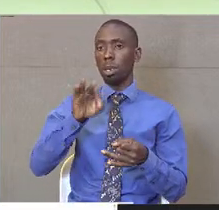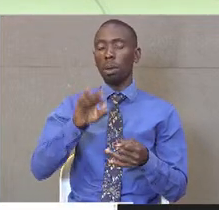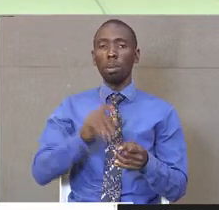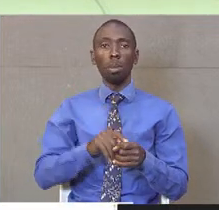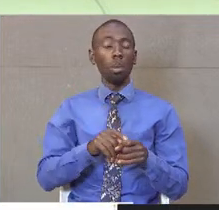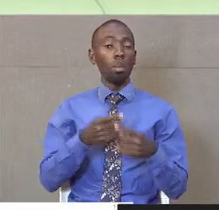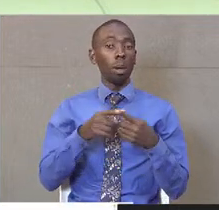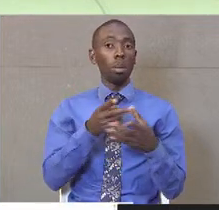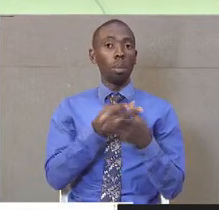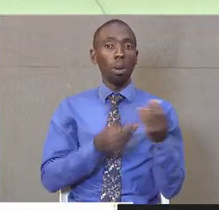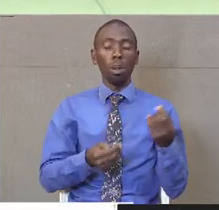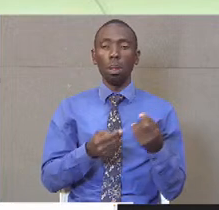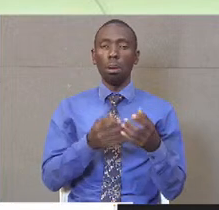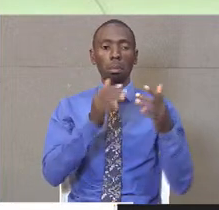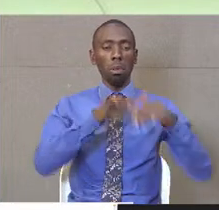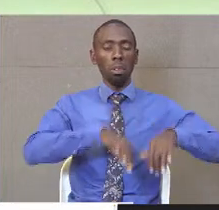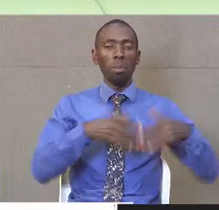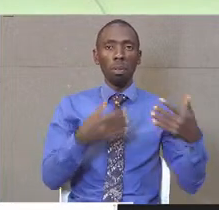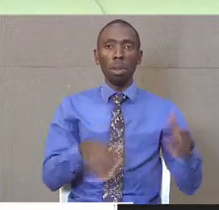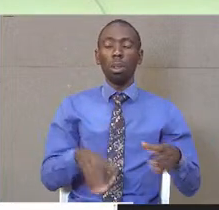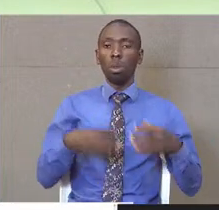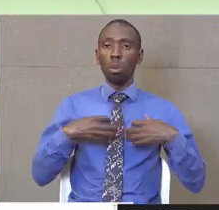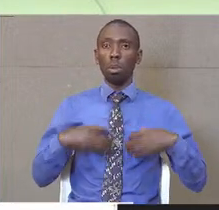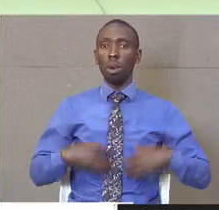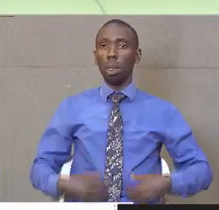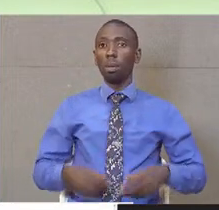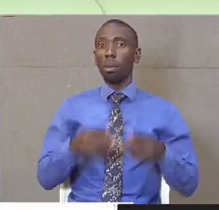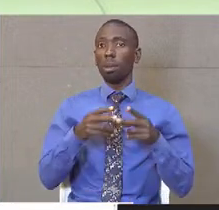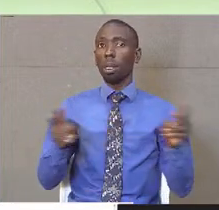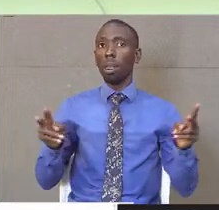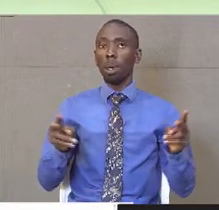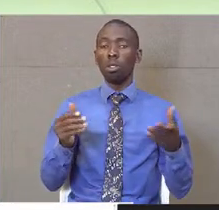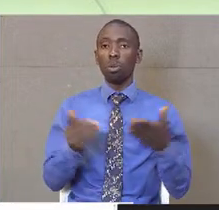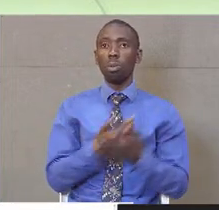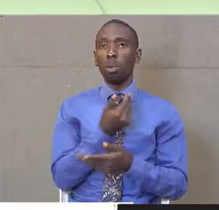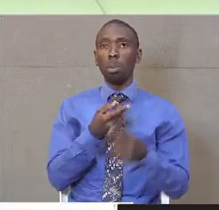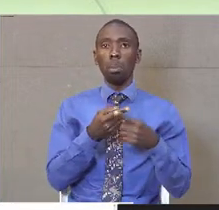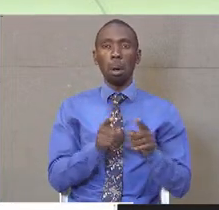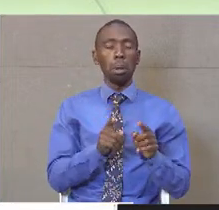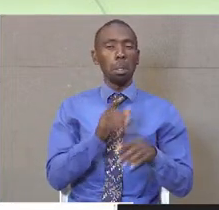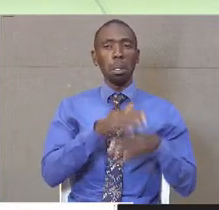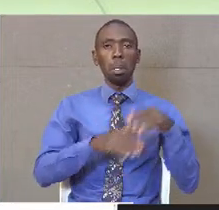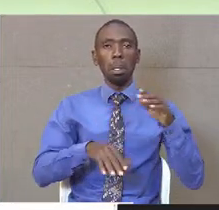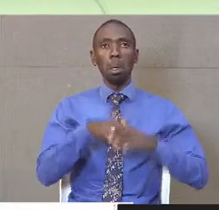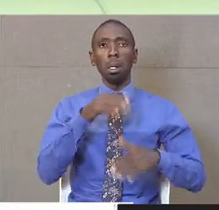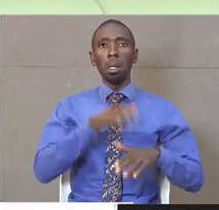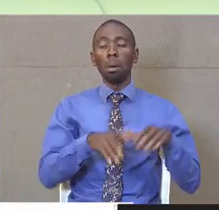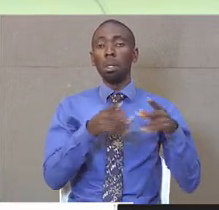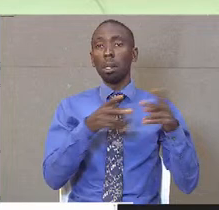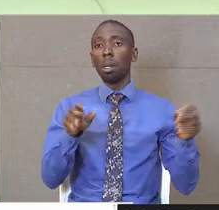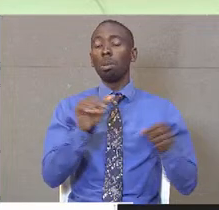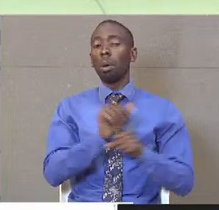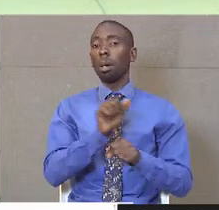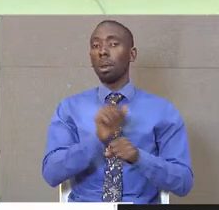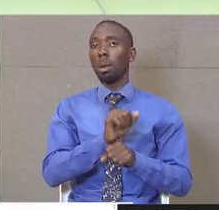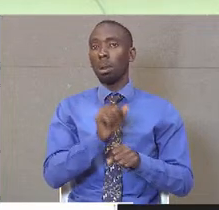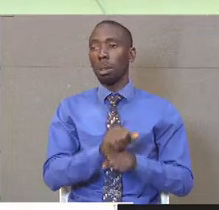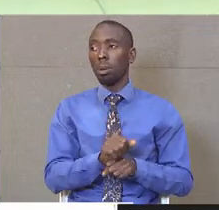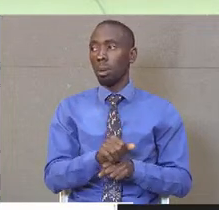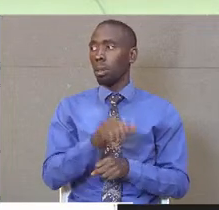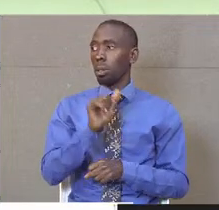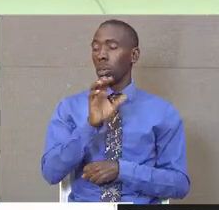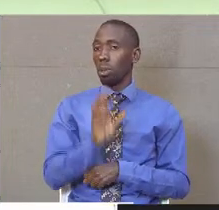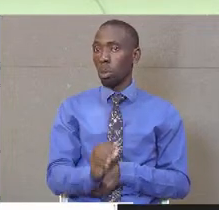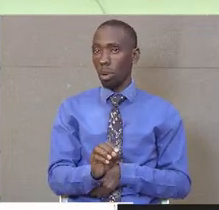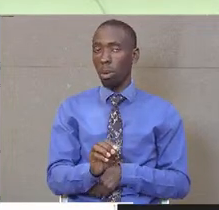started constructing a new oxygen plant. It has never been, it has never started working. So, and